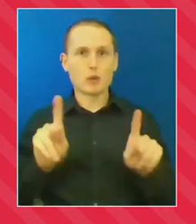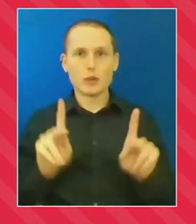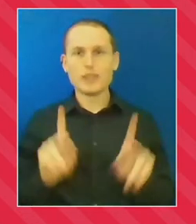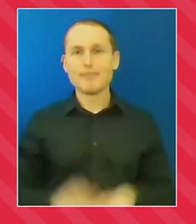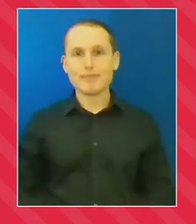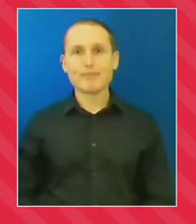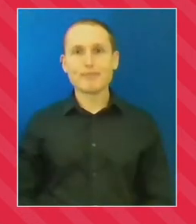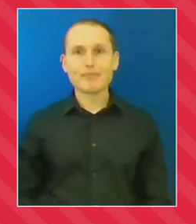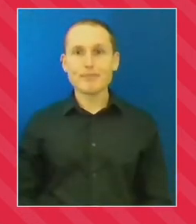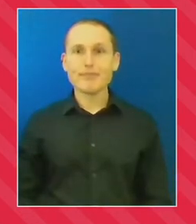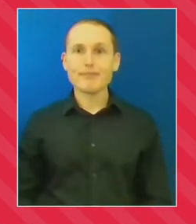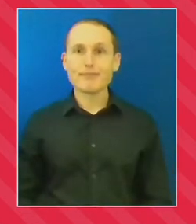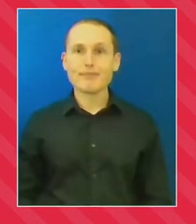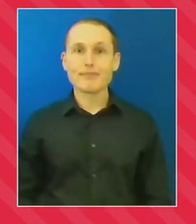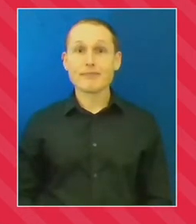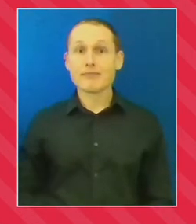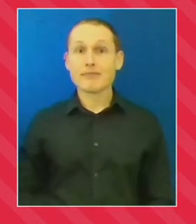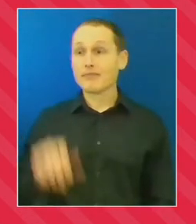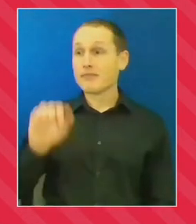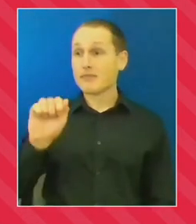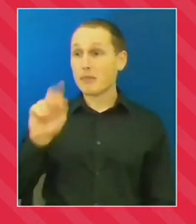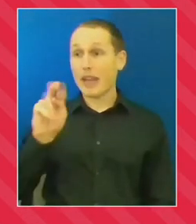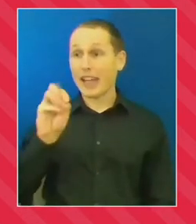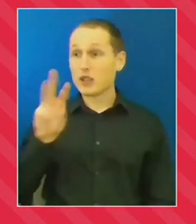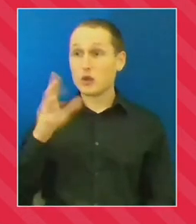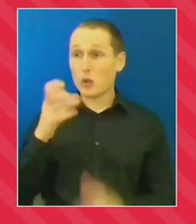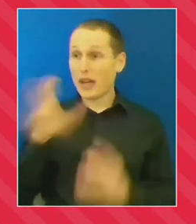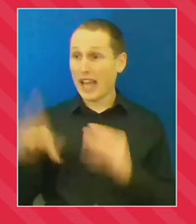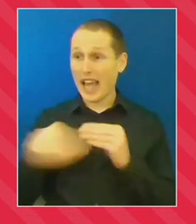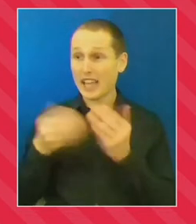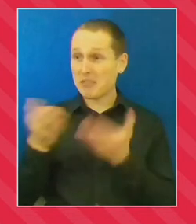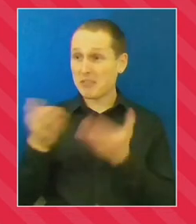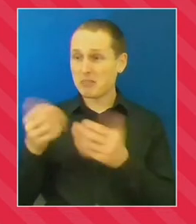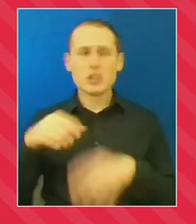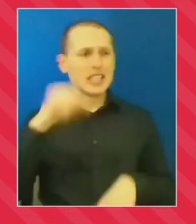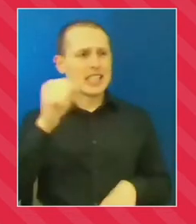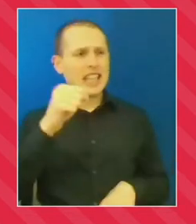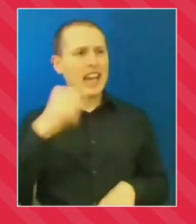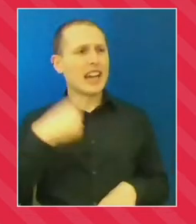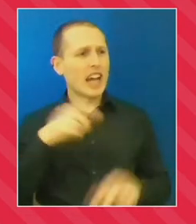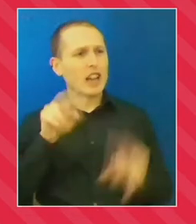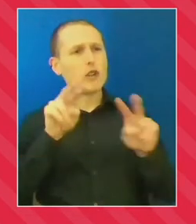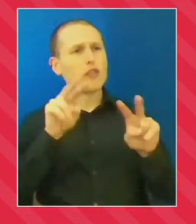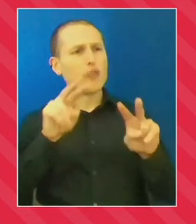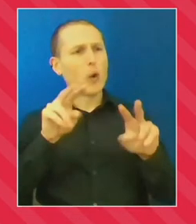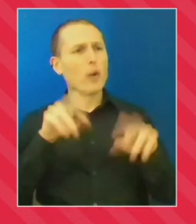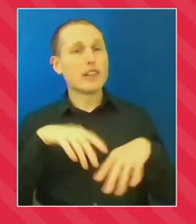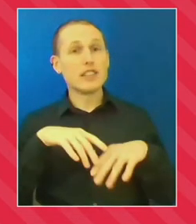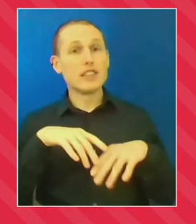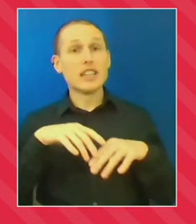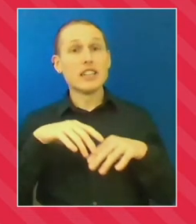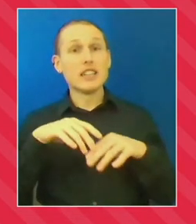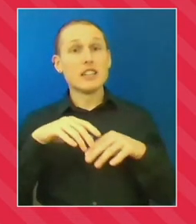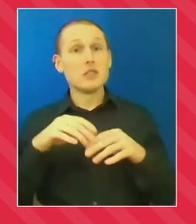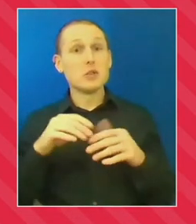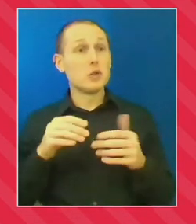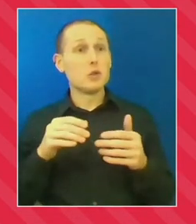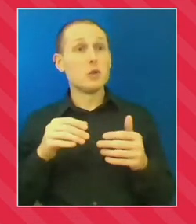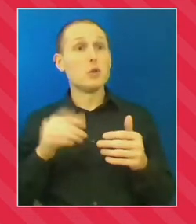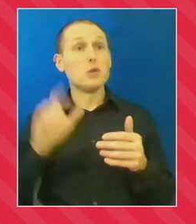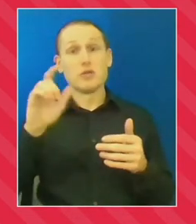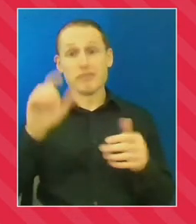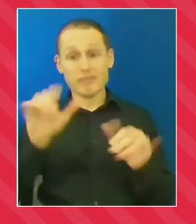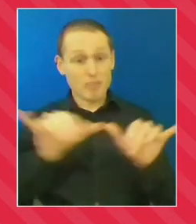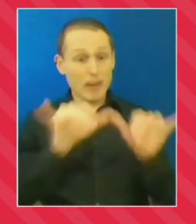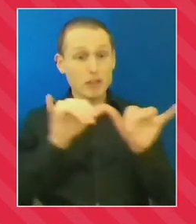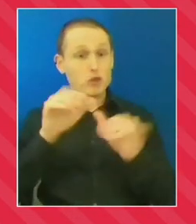Andrew, anything to add there? Yeah, Stacey, I just may add, I mean, I think I look forward to the fact when we can bring back results from this. They are measurable, right? So we'll be able